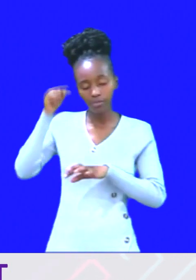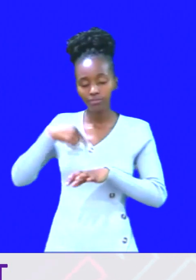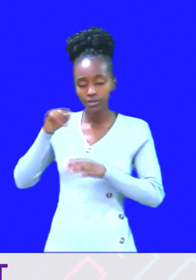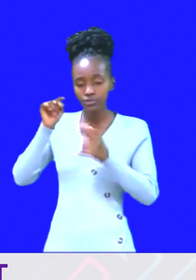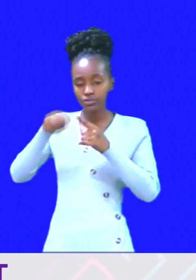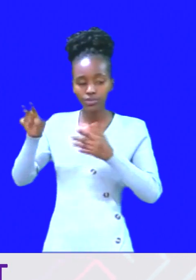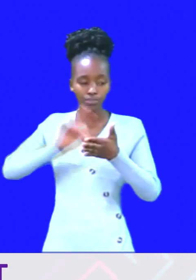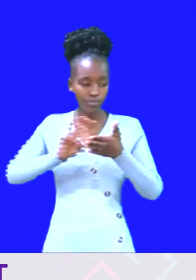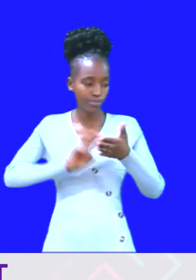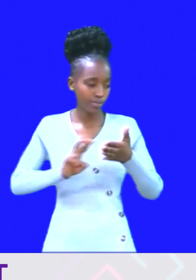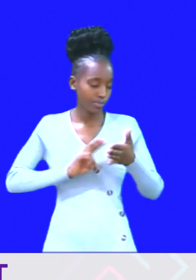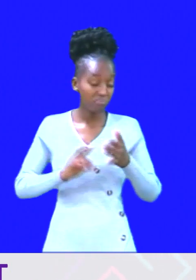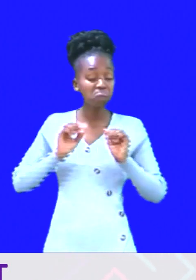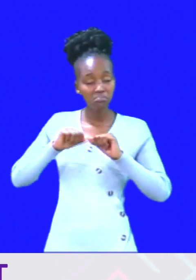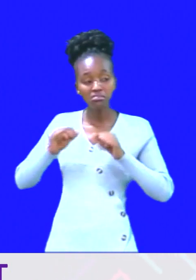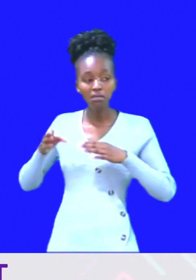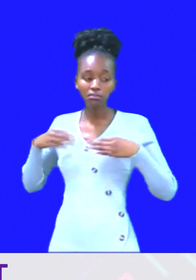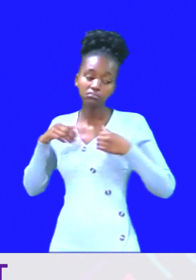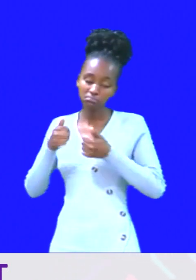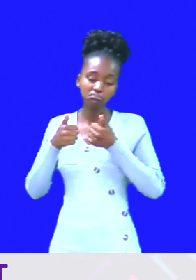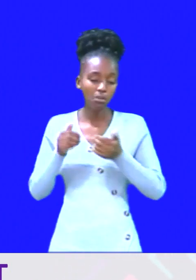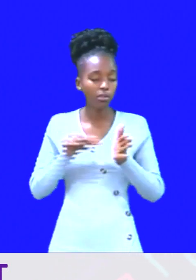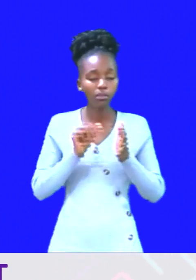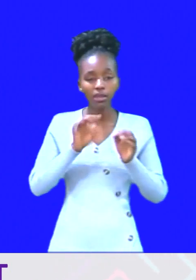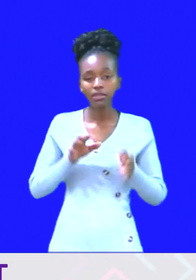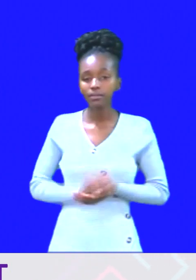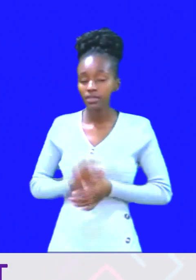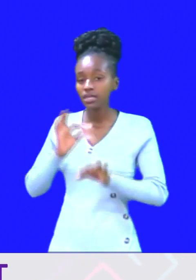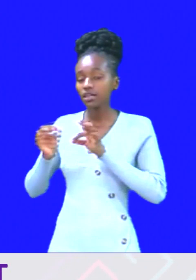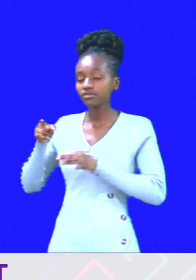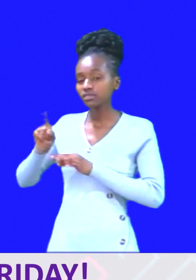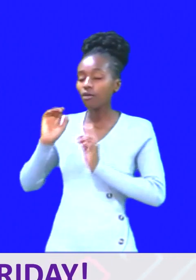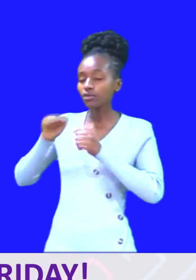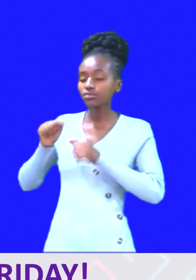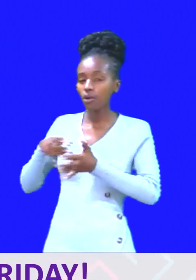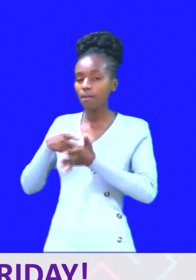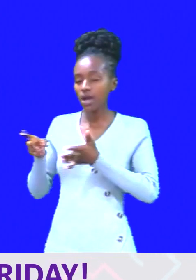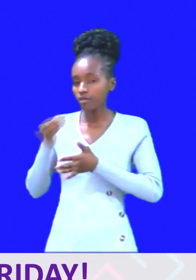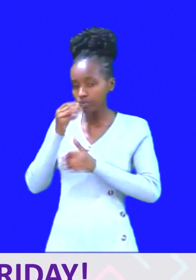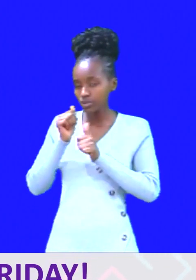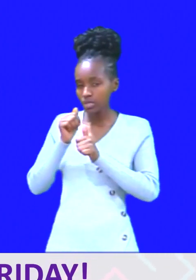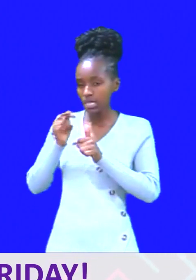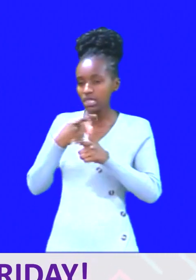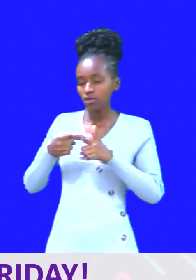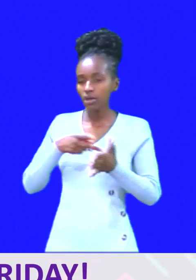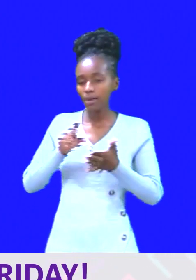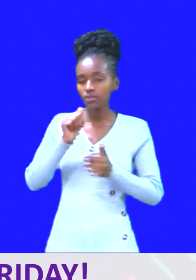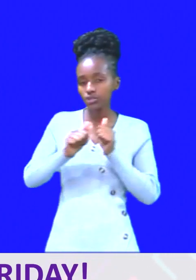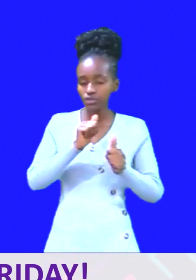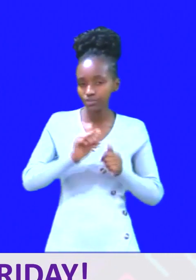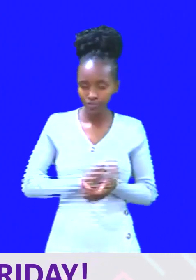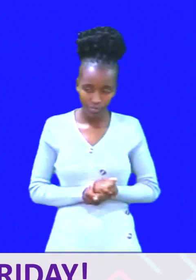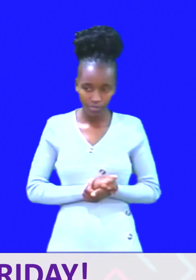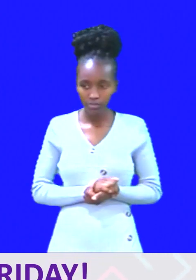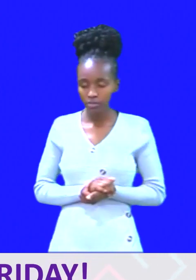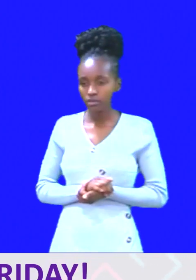Sasa inakubalika. If you could buy any type of food, what would you buy? Like